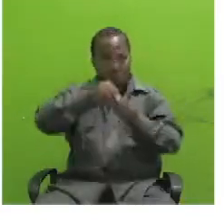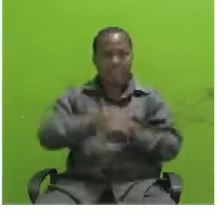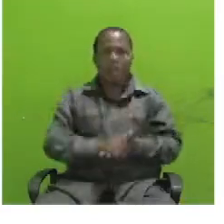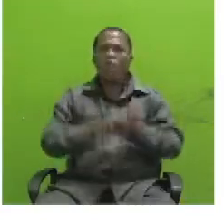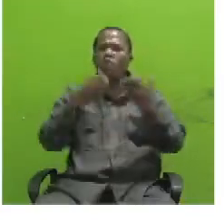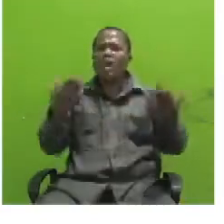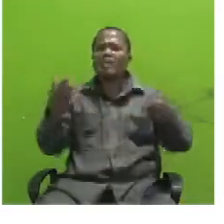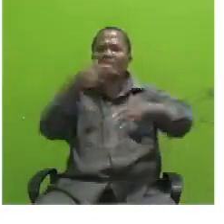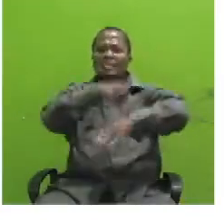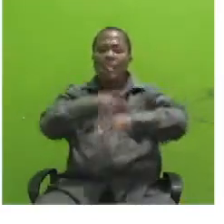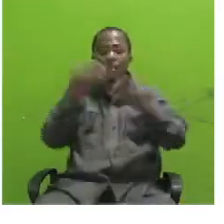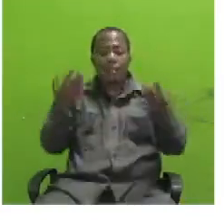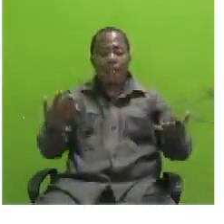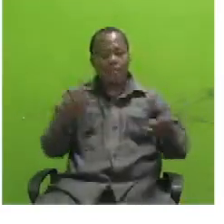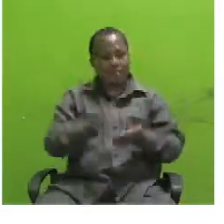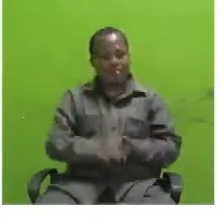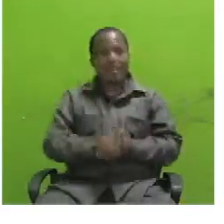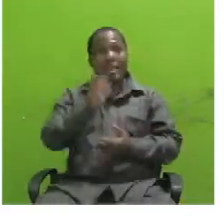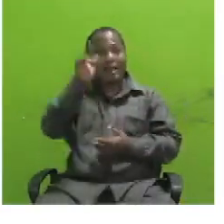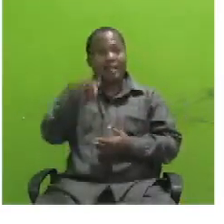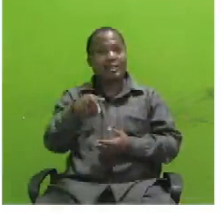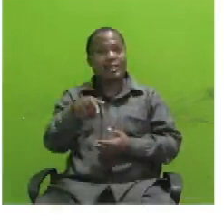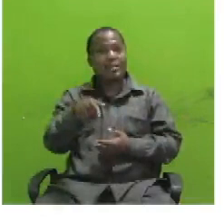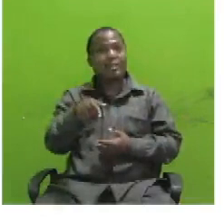What time is it now? It is